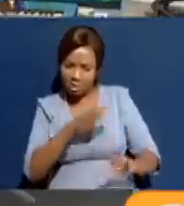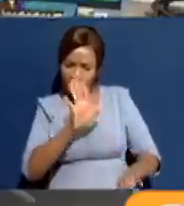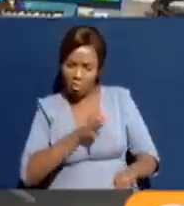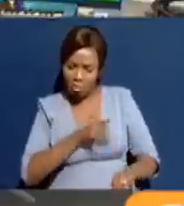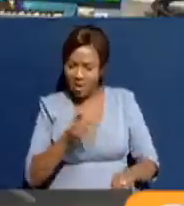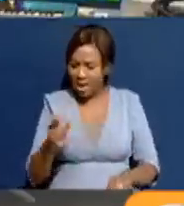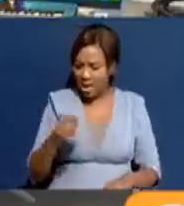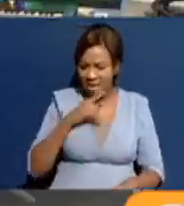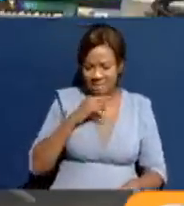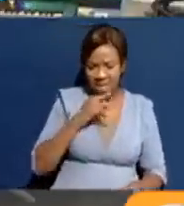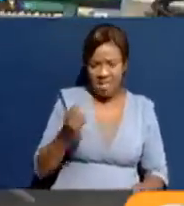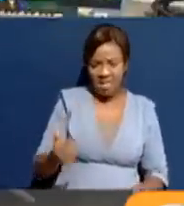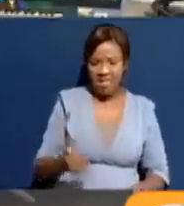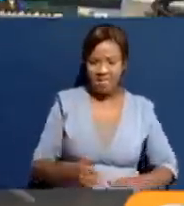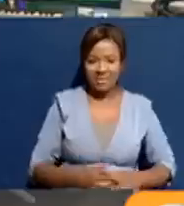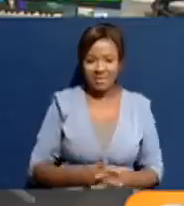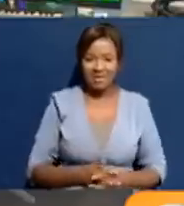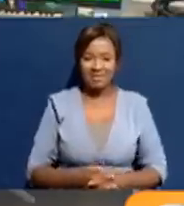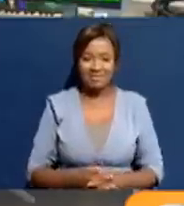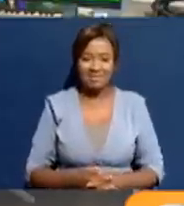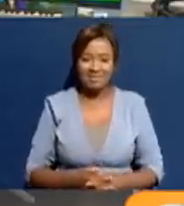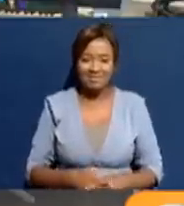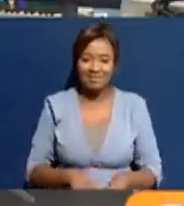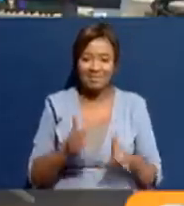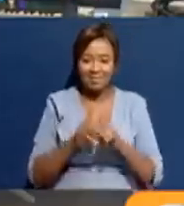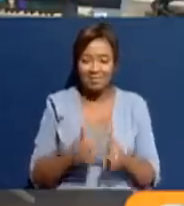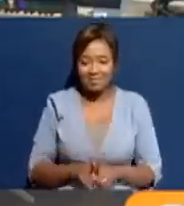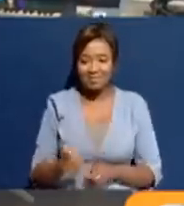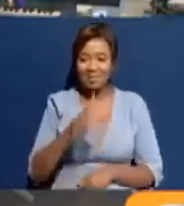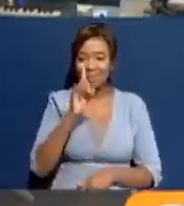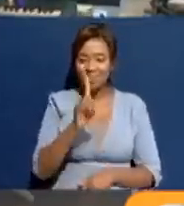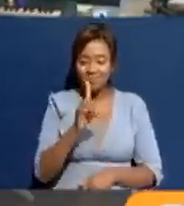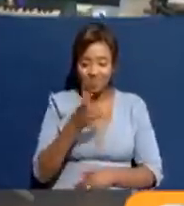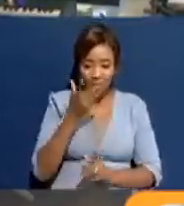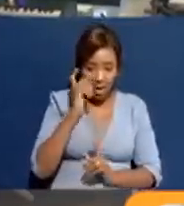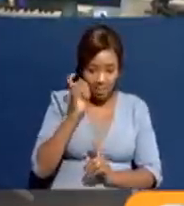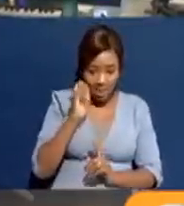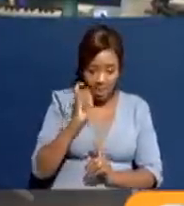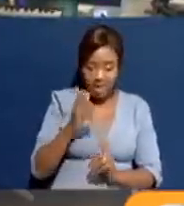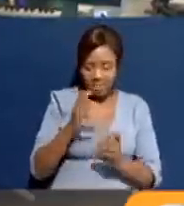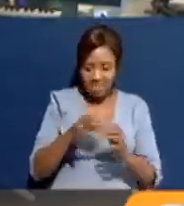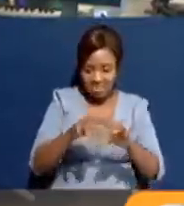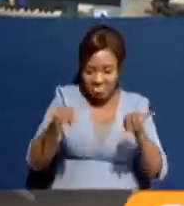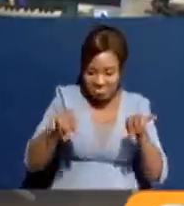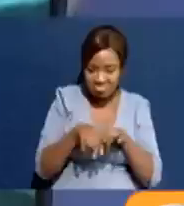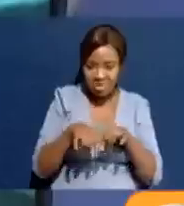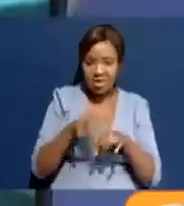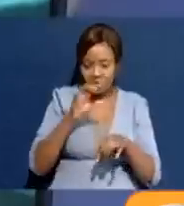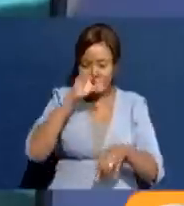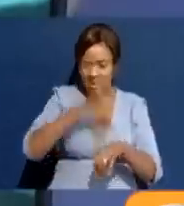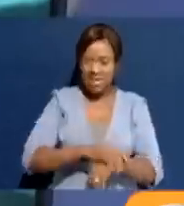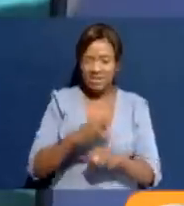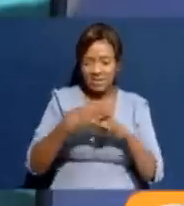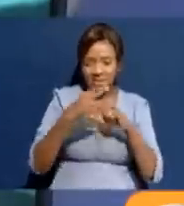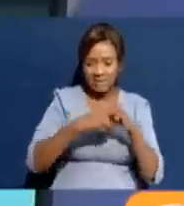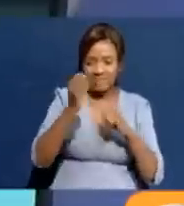now, from a batch of eggs, you can ensure that about 70 to 80% of them are going to be female. The